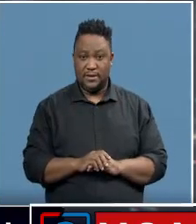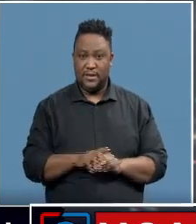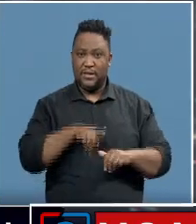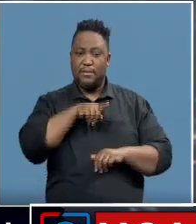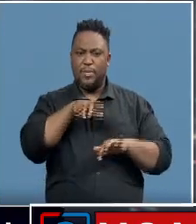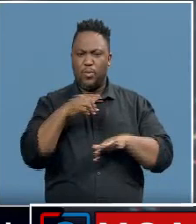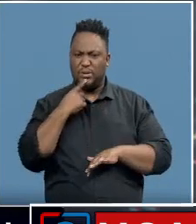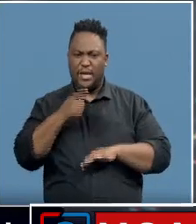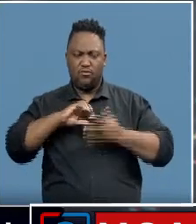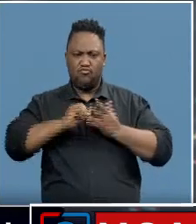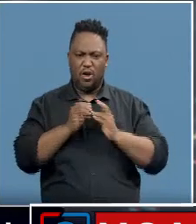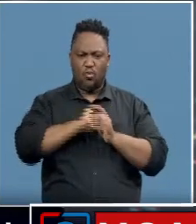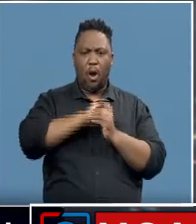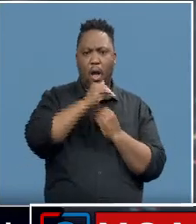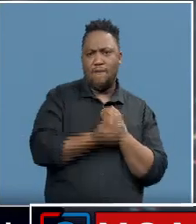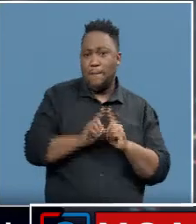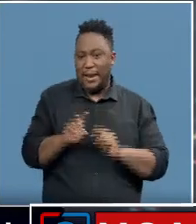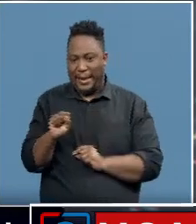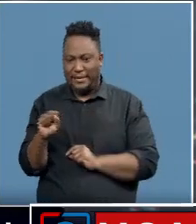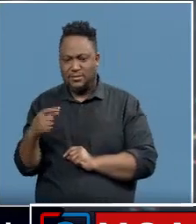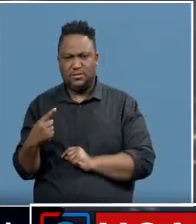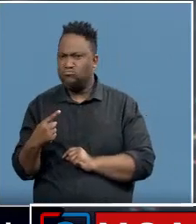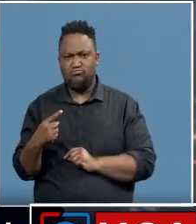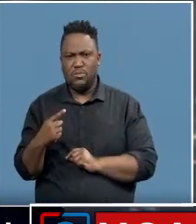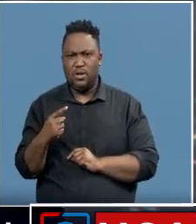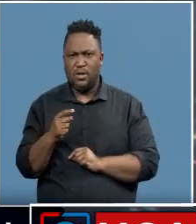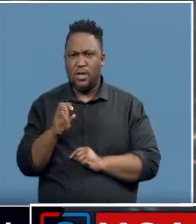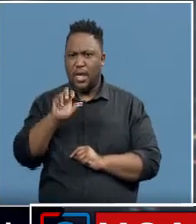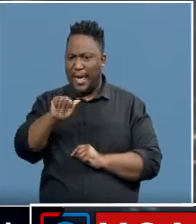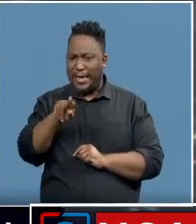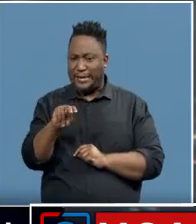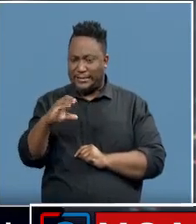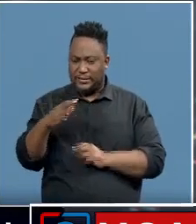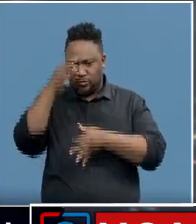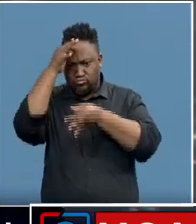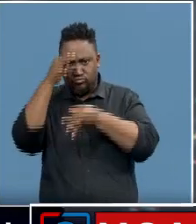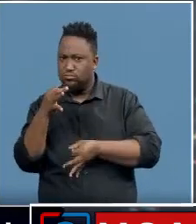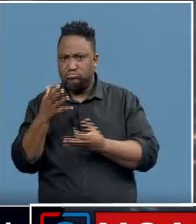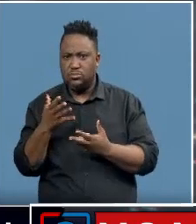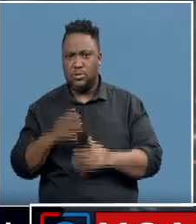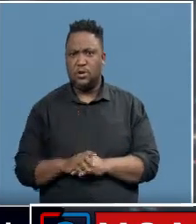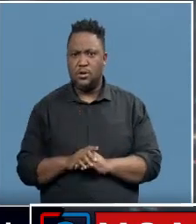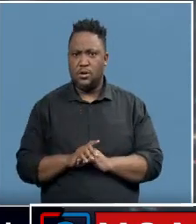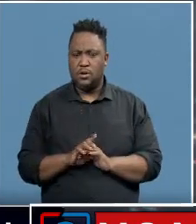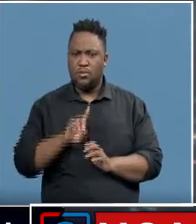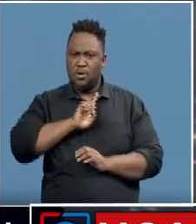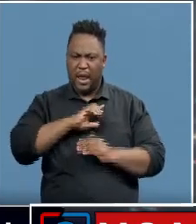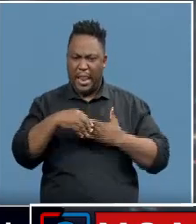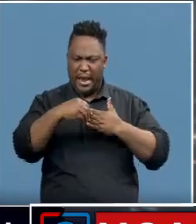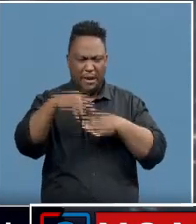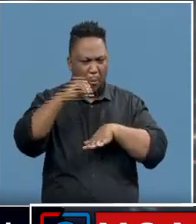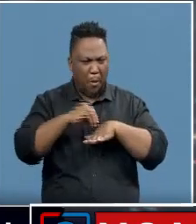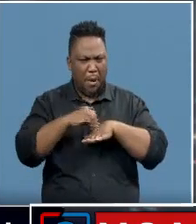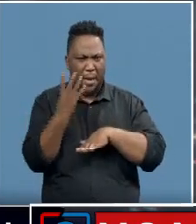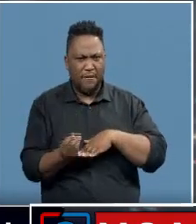trying to cover up theft. Mbalula says the ANC will make its own determination and that there's no leadership crisis in the